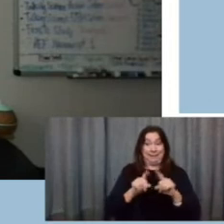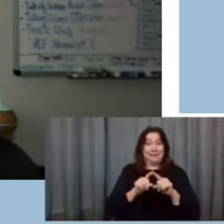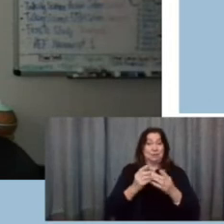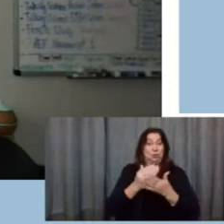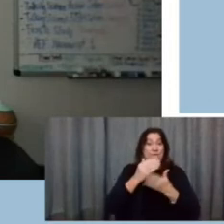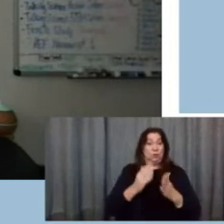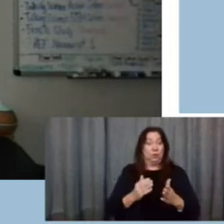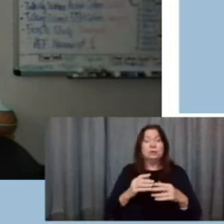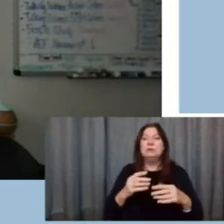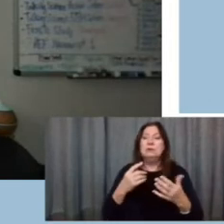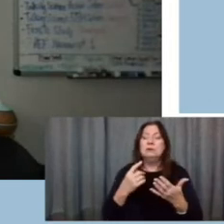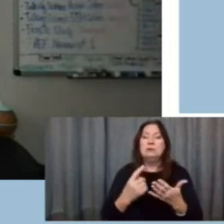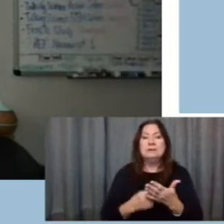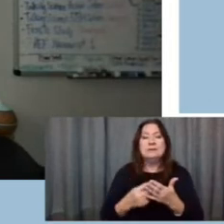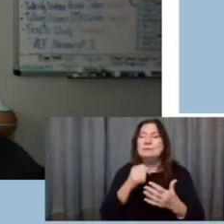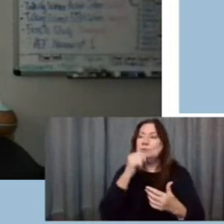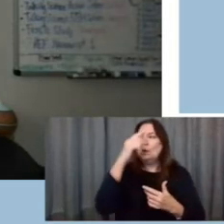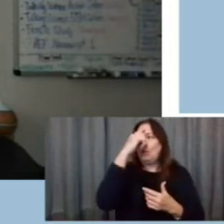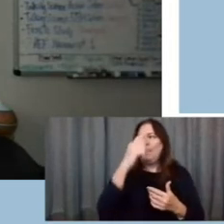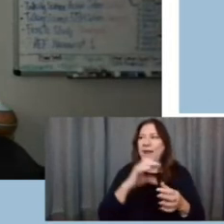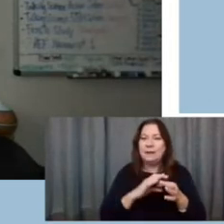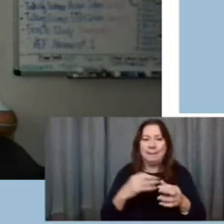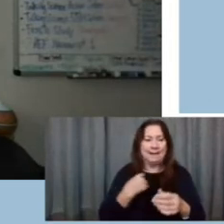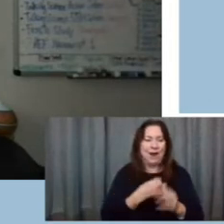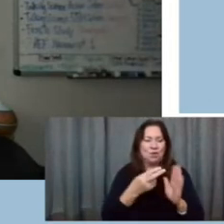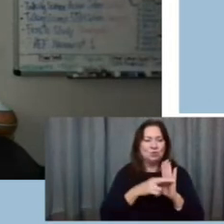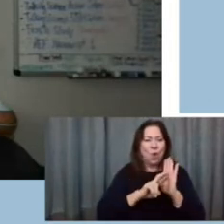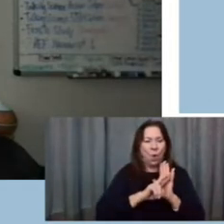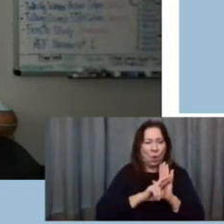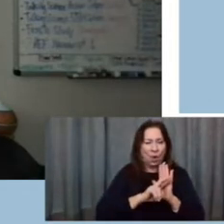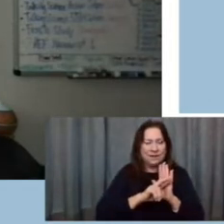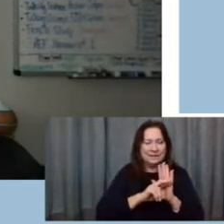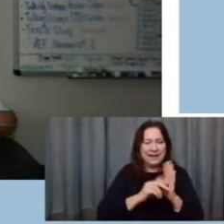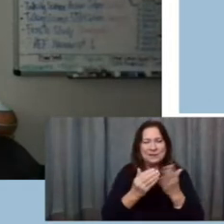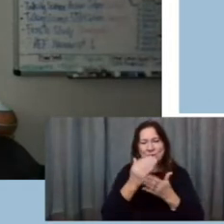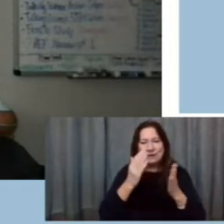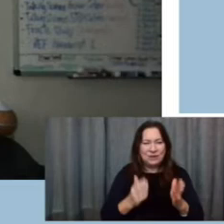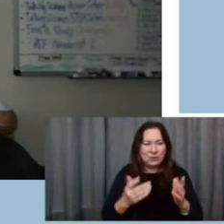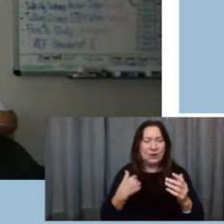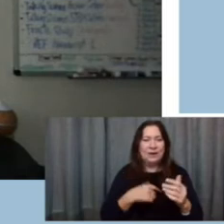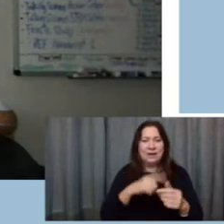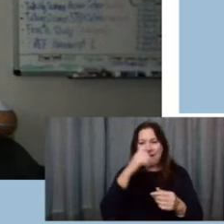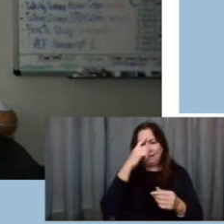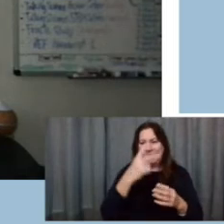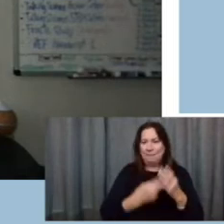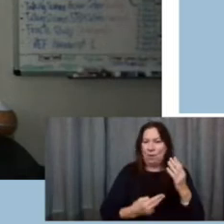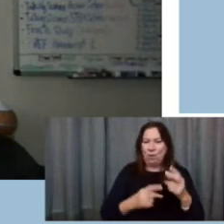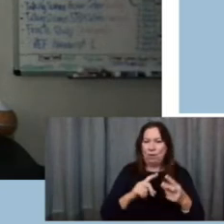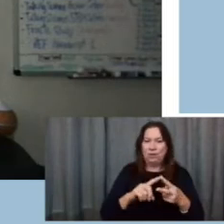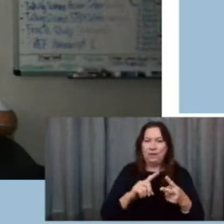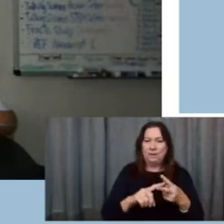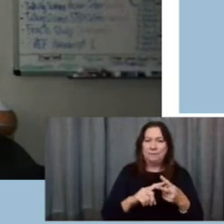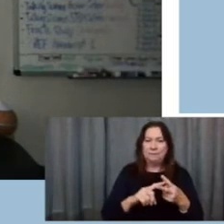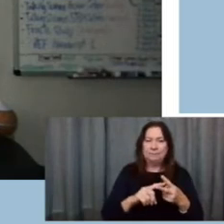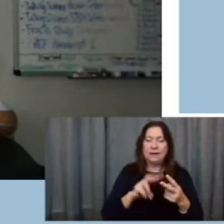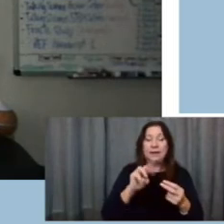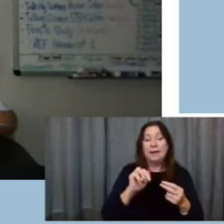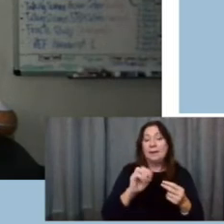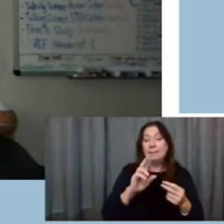sometimes, we don't think about our role as reviewers, and I'm thinking in this case both manuscript reviewers